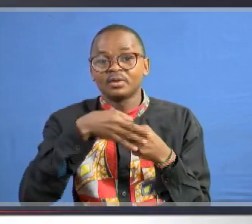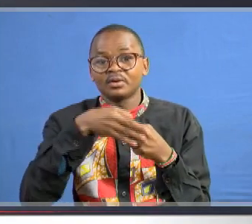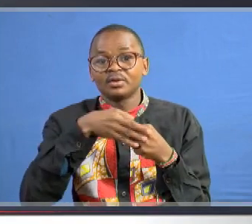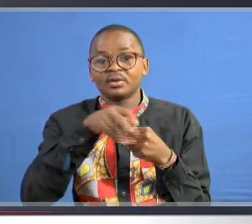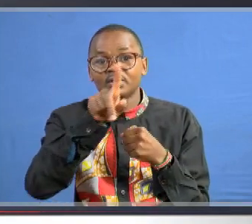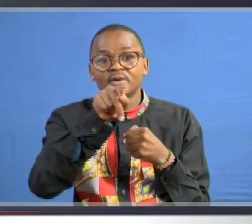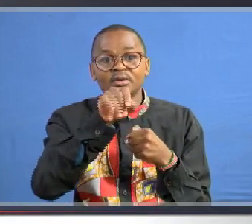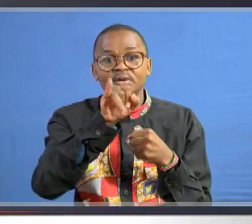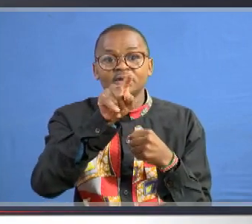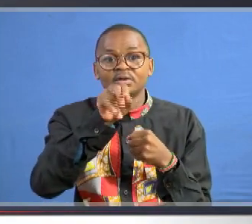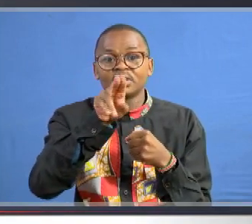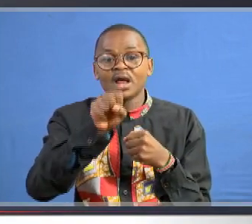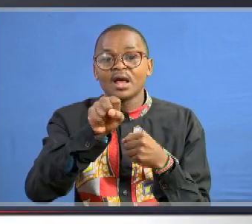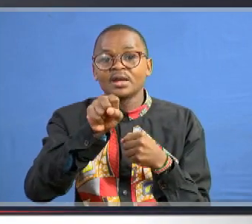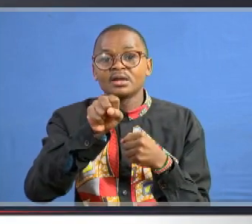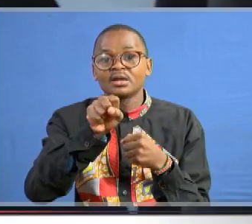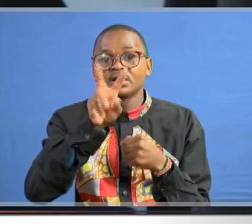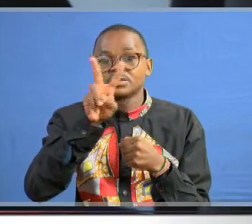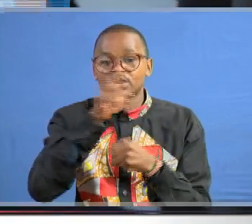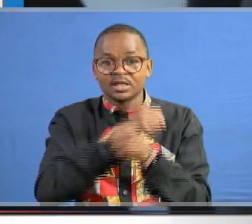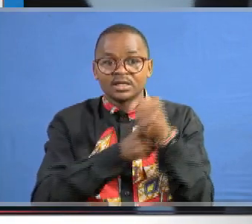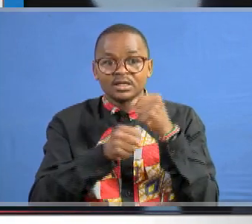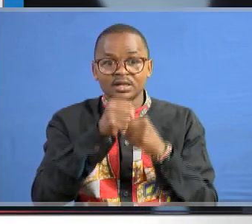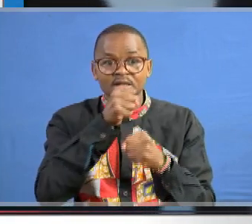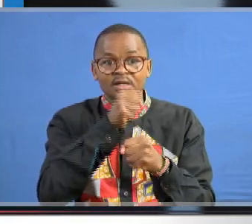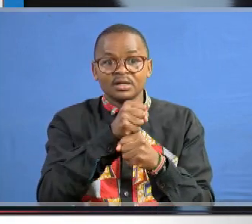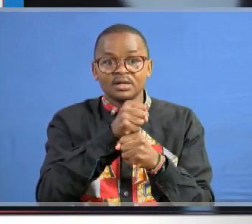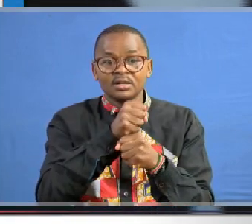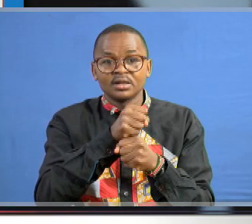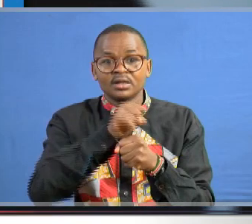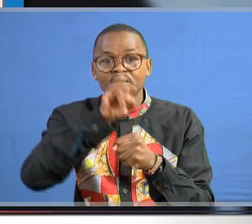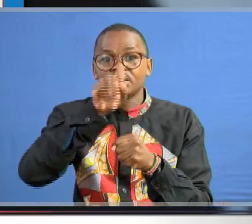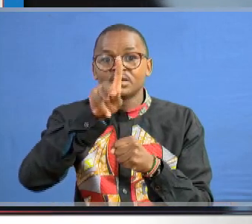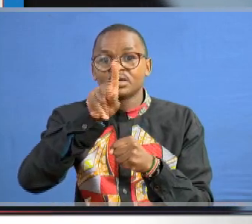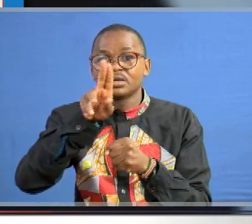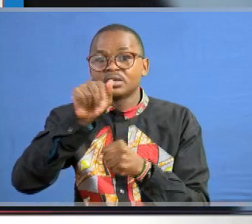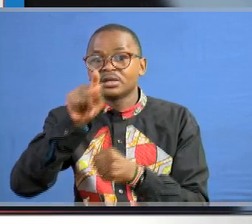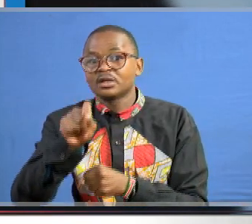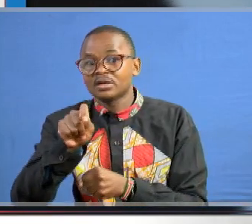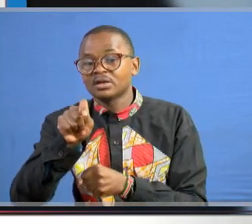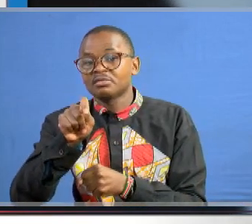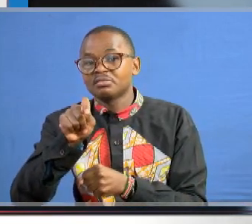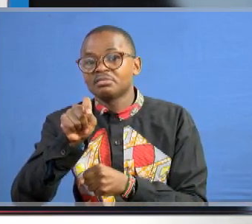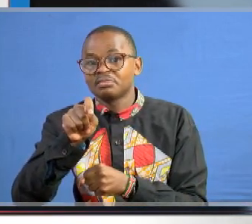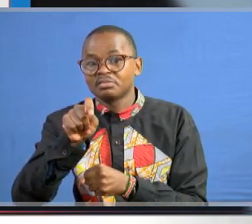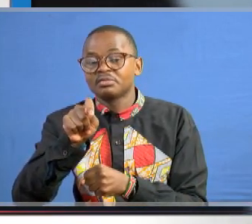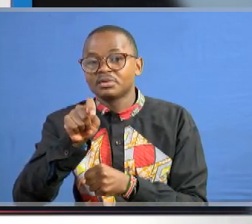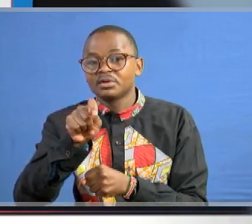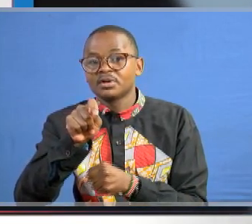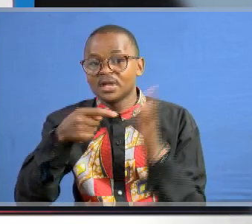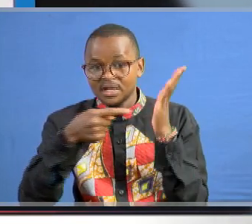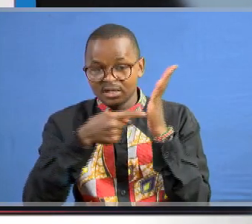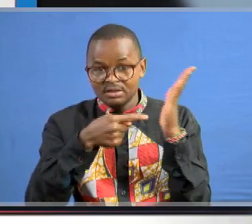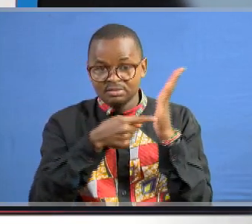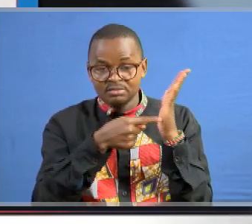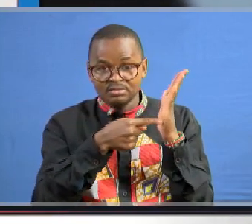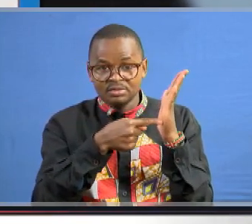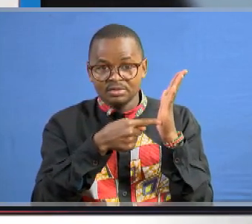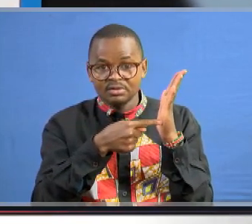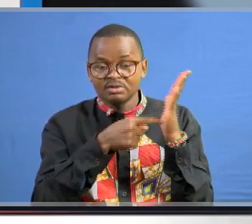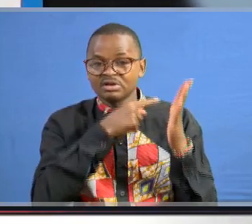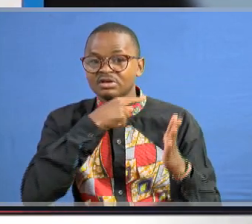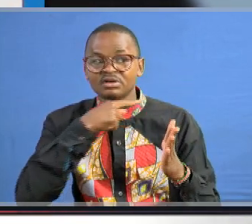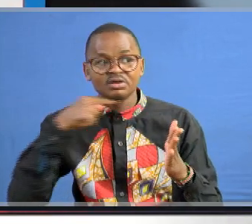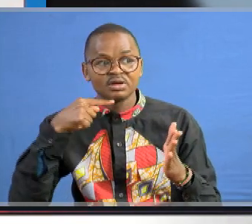September 2018, Titus Ndirangu, a second-year student at the Jomo Kenyatta University of Agriculture and Technology,